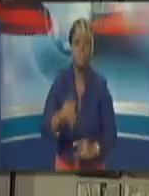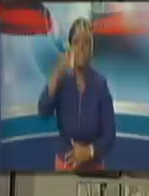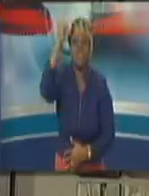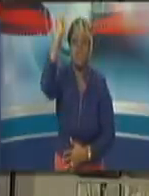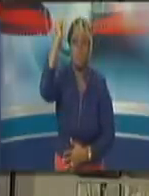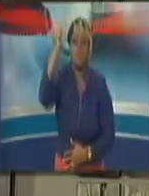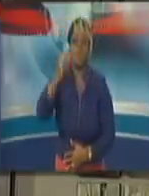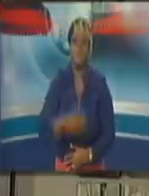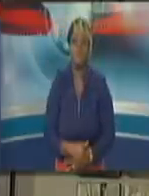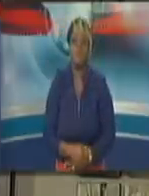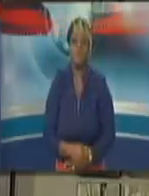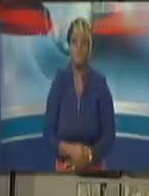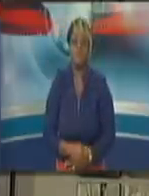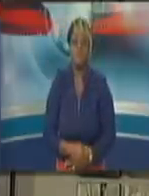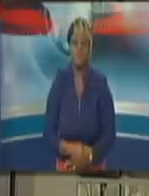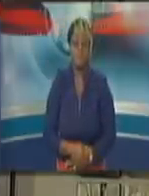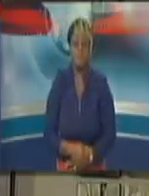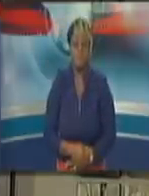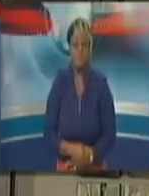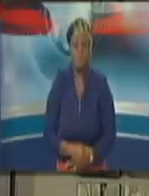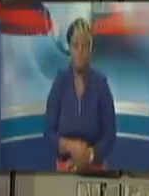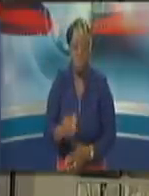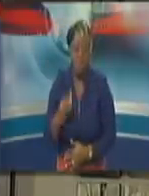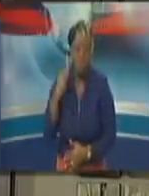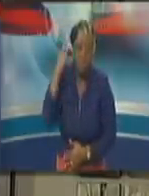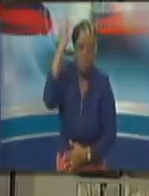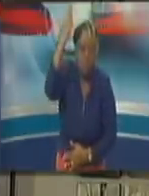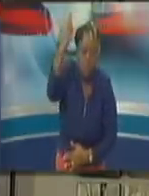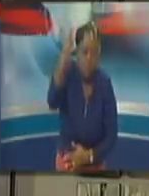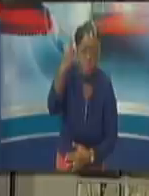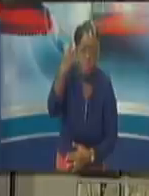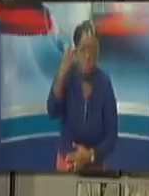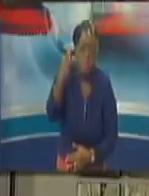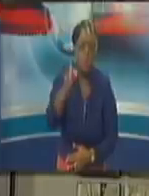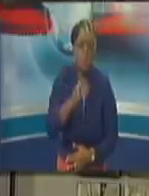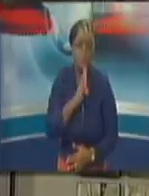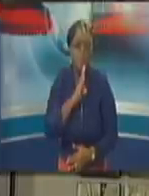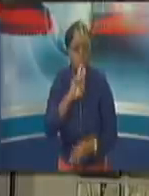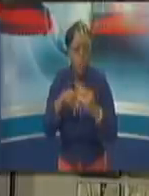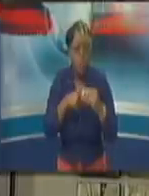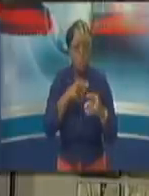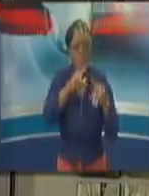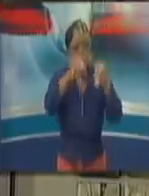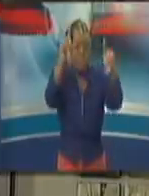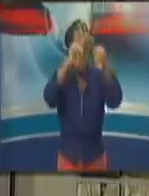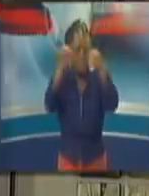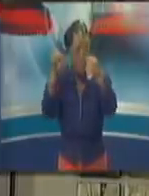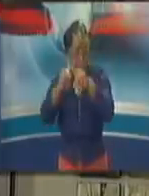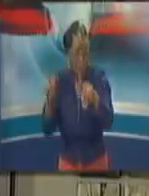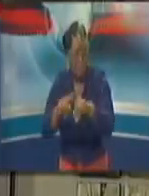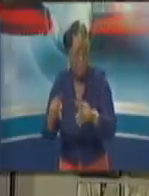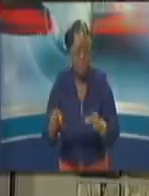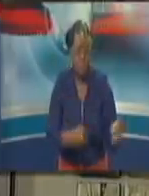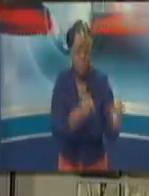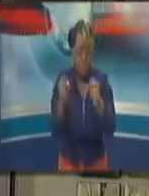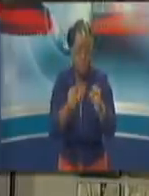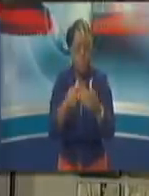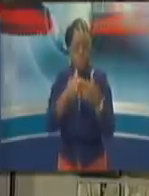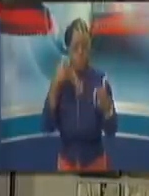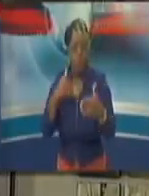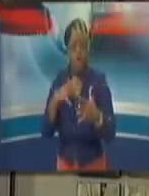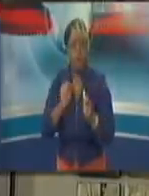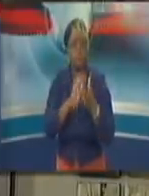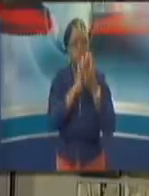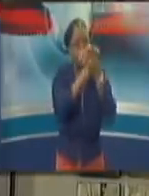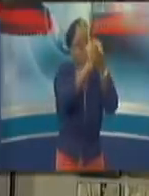There will be a time and a place to discuss all 34 measures that we have taken. And I want to congratulate